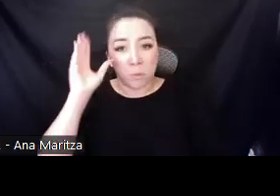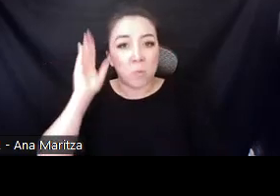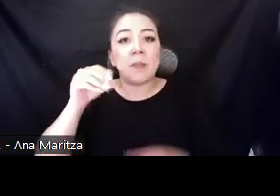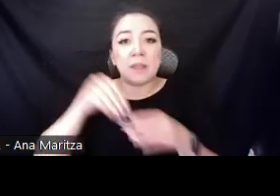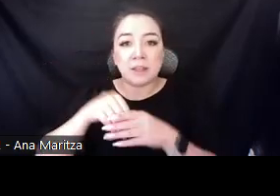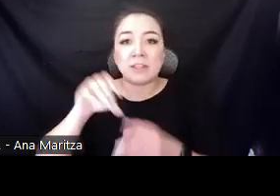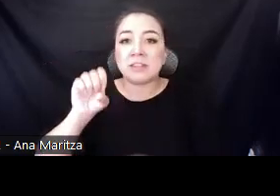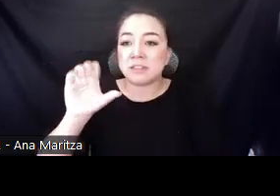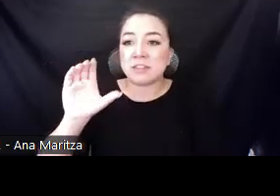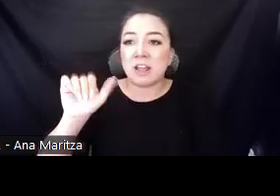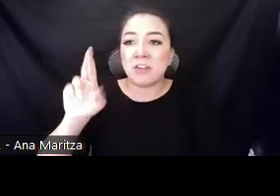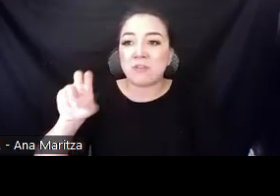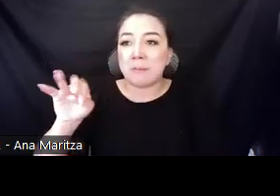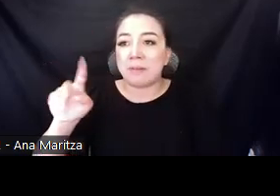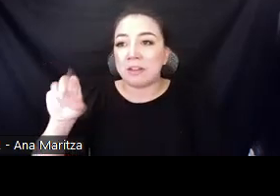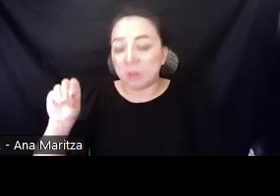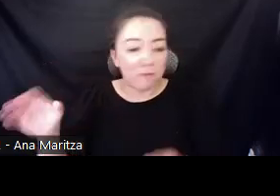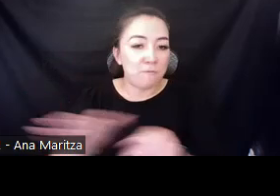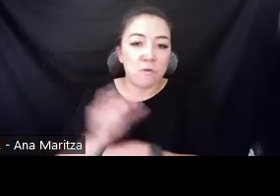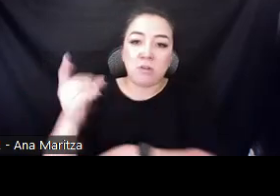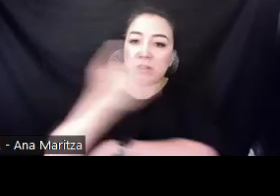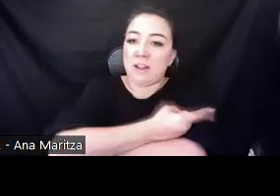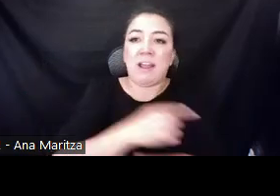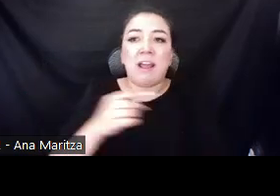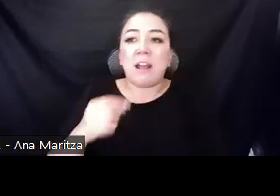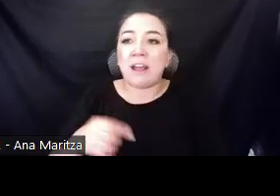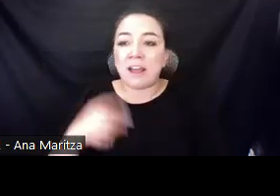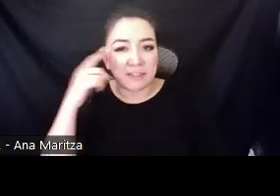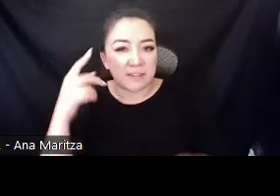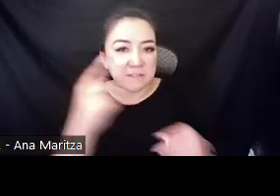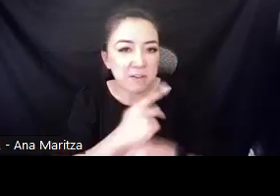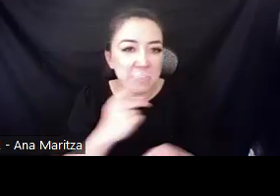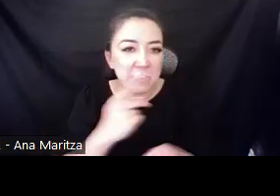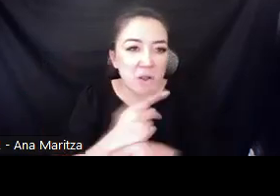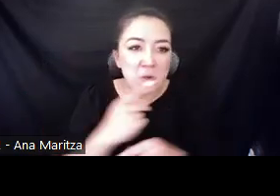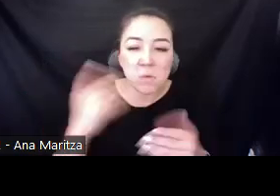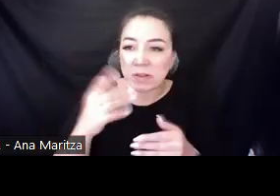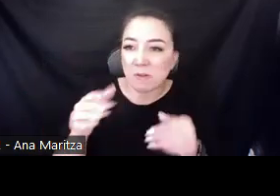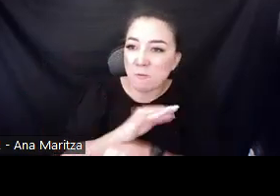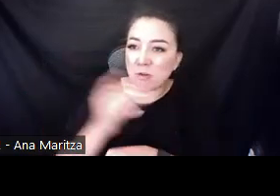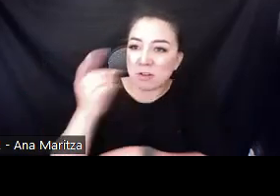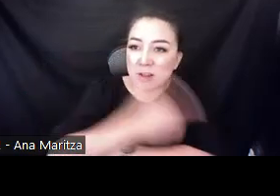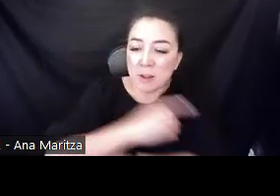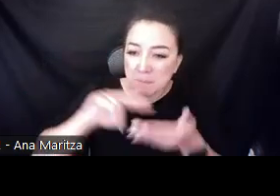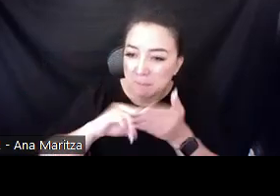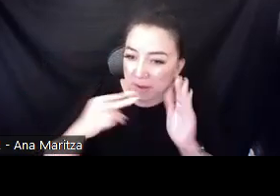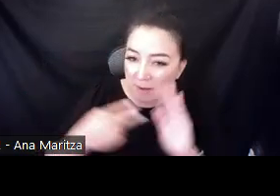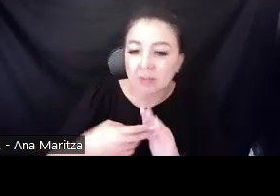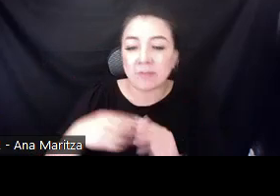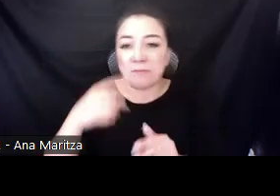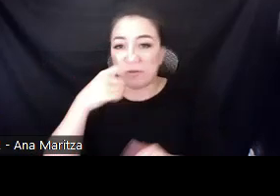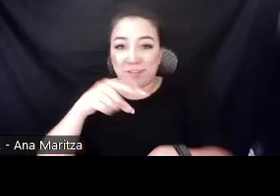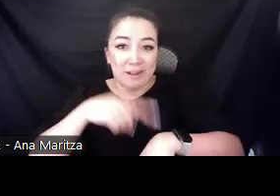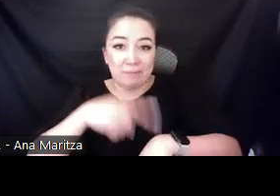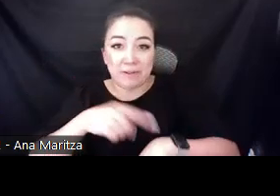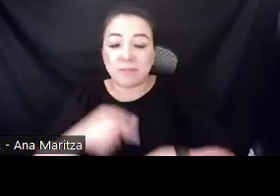Sacramento. It's a full day. I think they're figuring out kind of what does a full day mean in terms of timing.